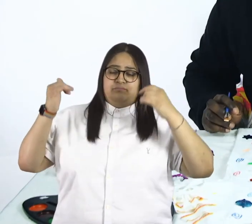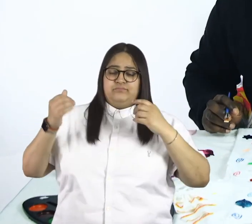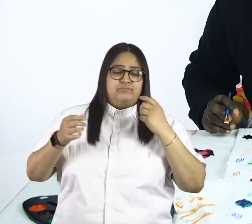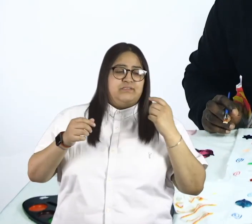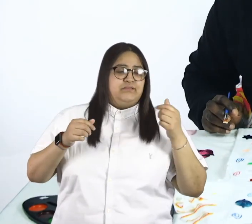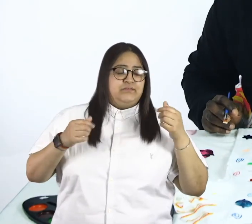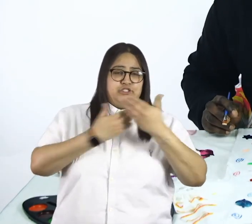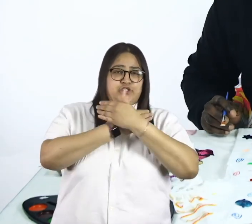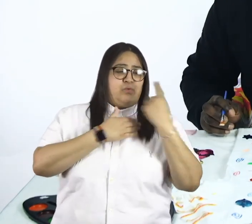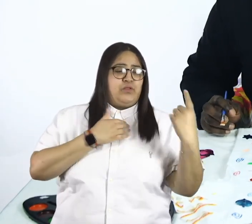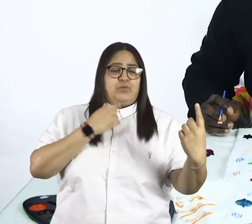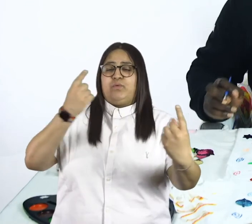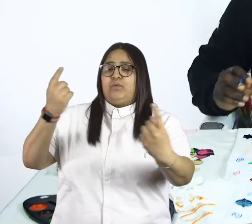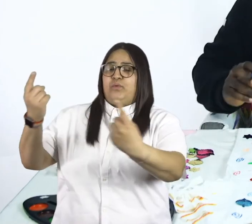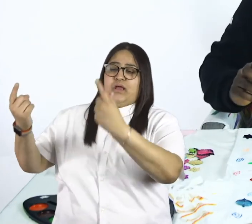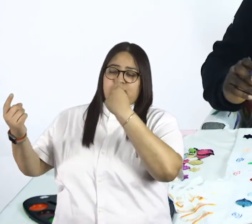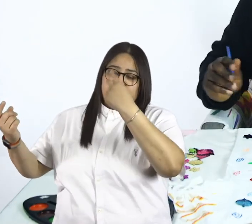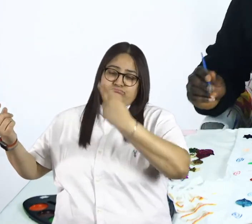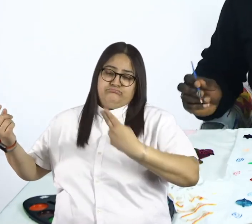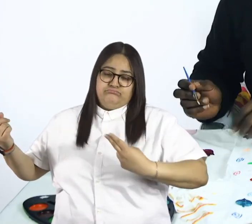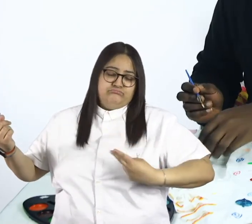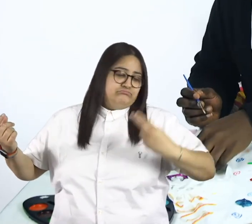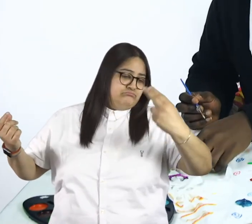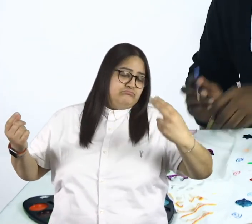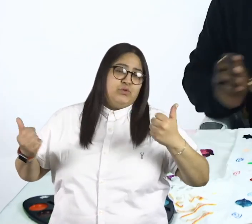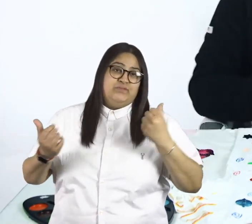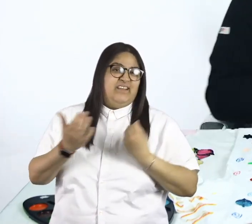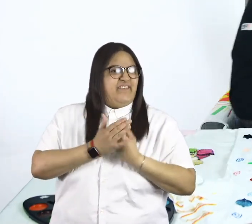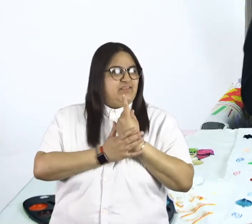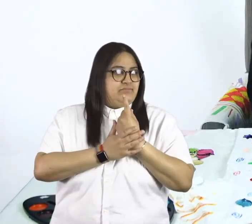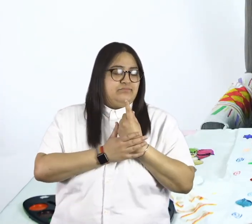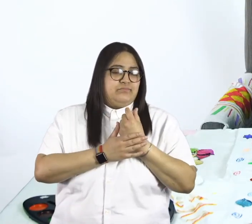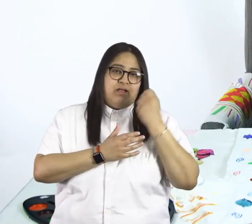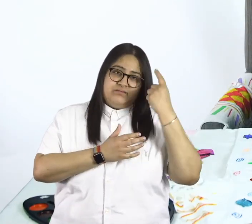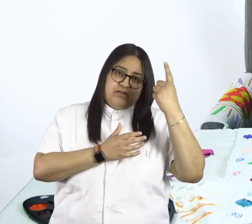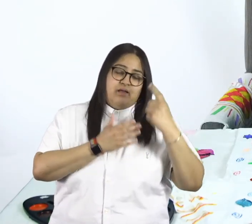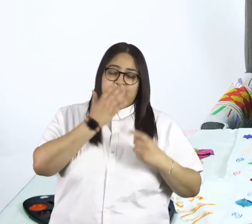like an event that's coming up and so forth.